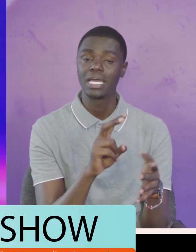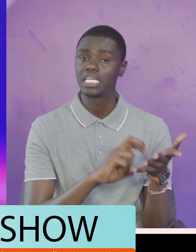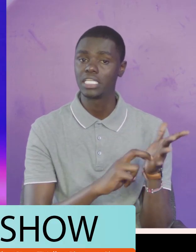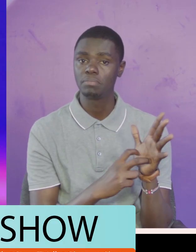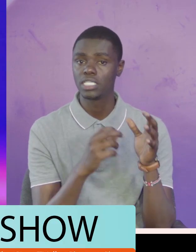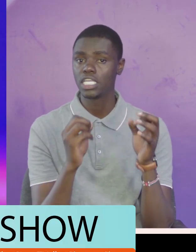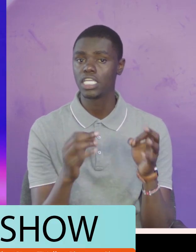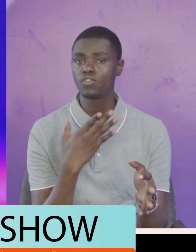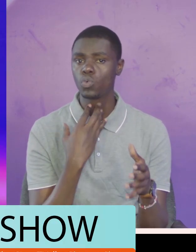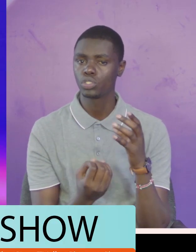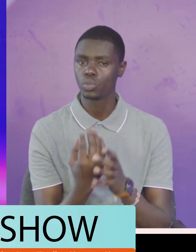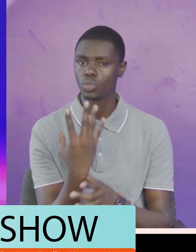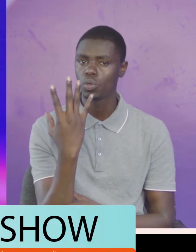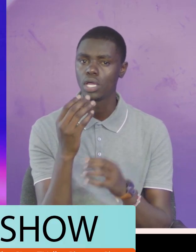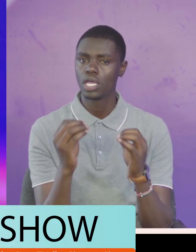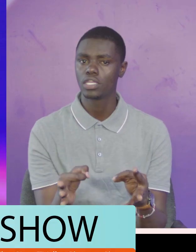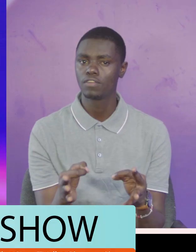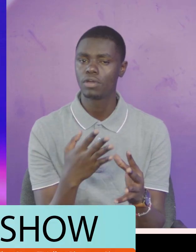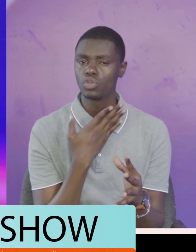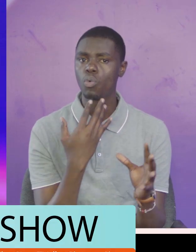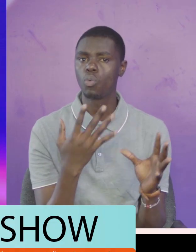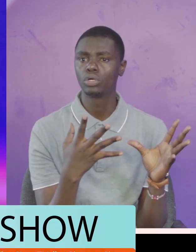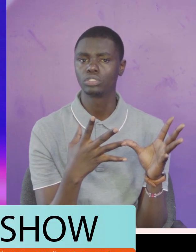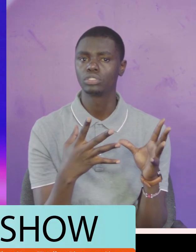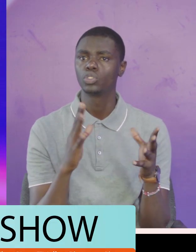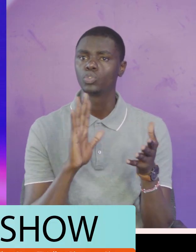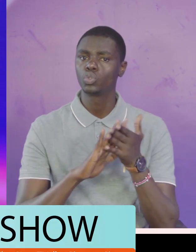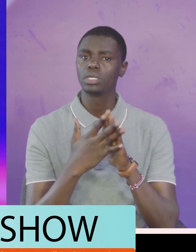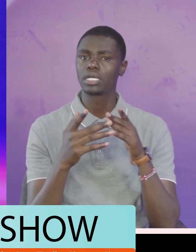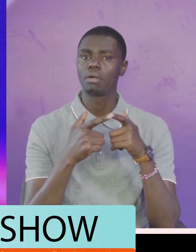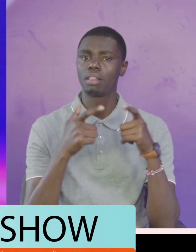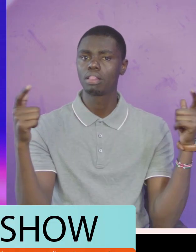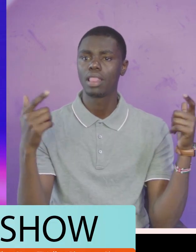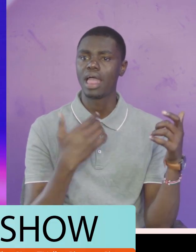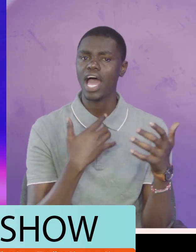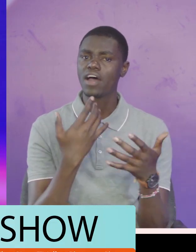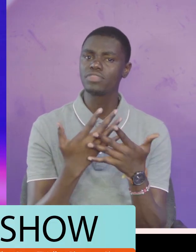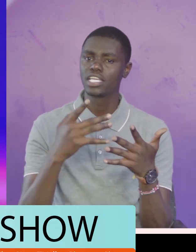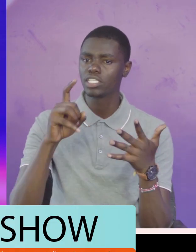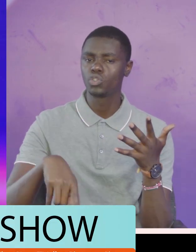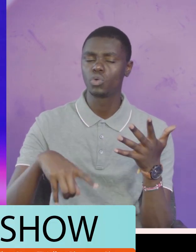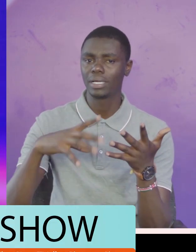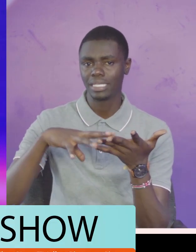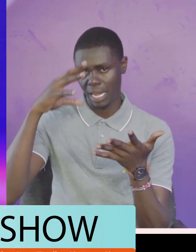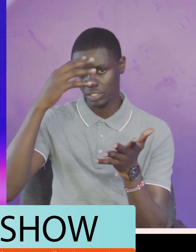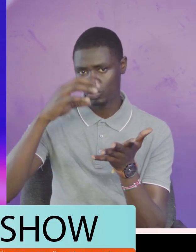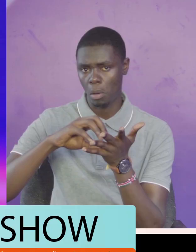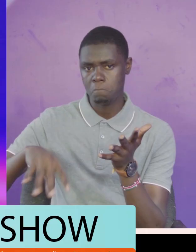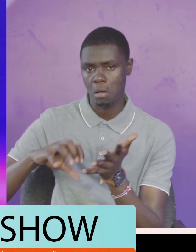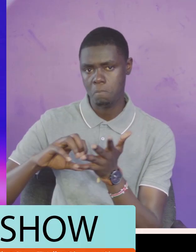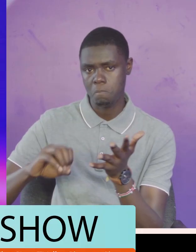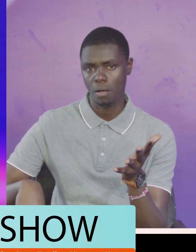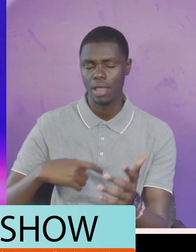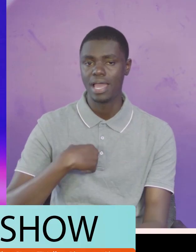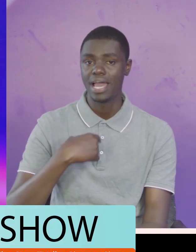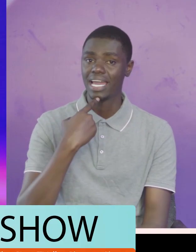it means if you want to grow, if you want to go for greatness, then there are things you must learn to let go of.